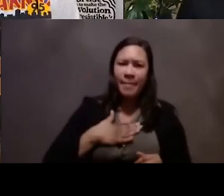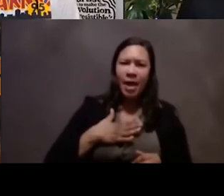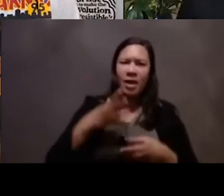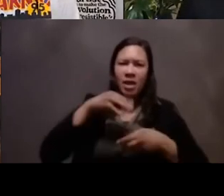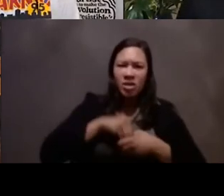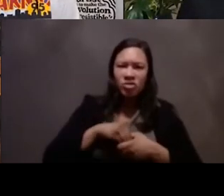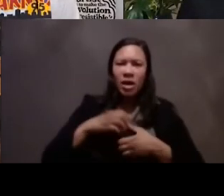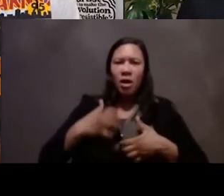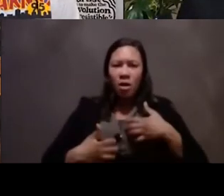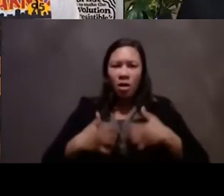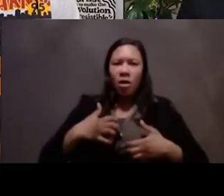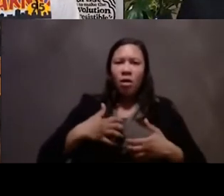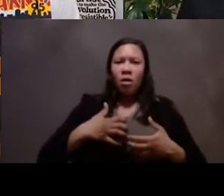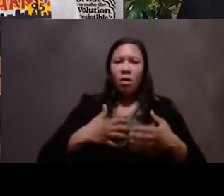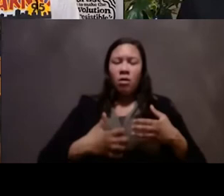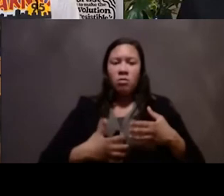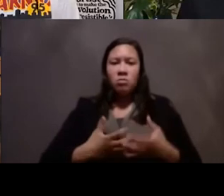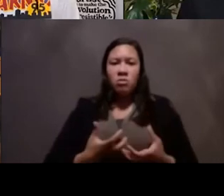But I will say